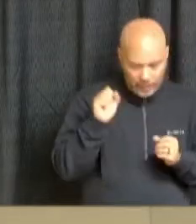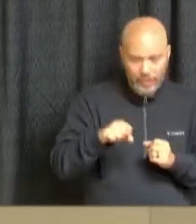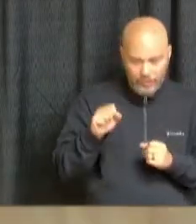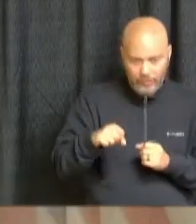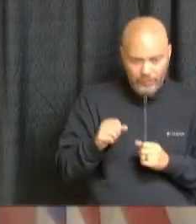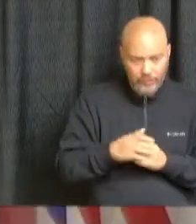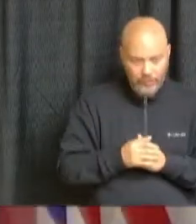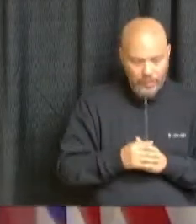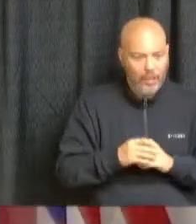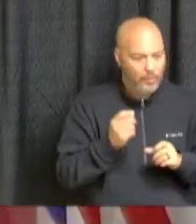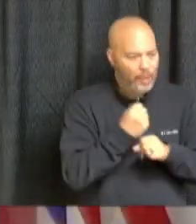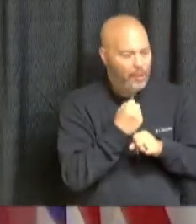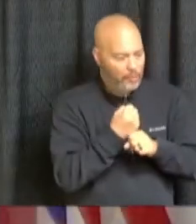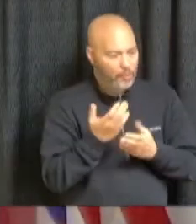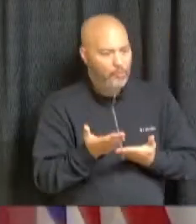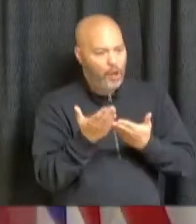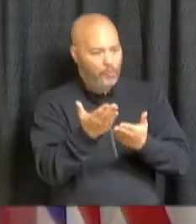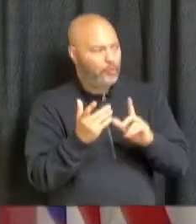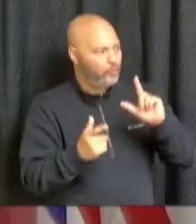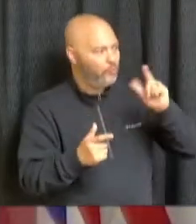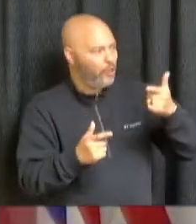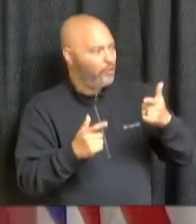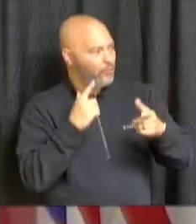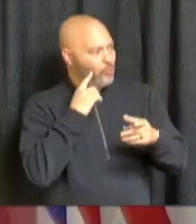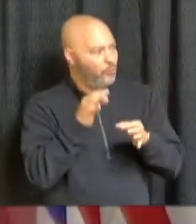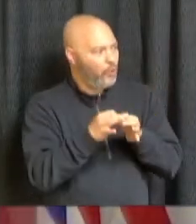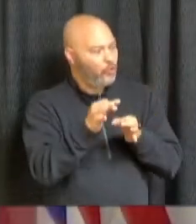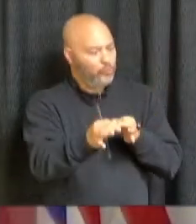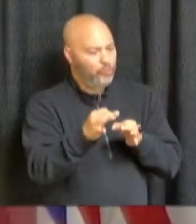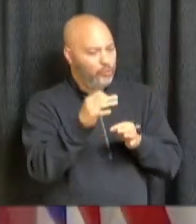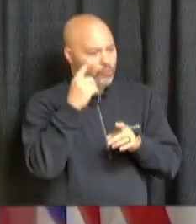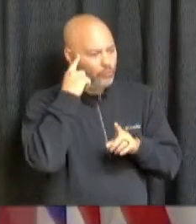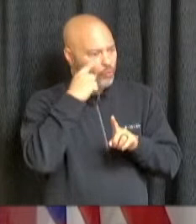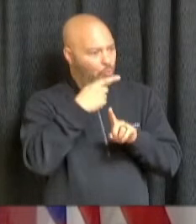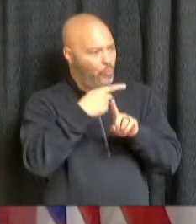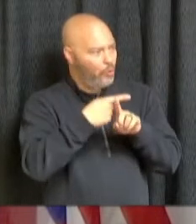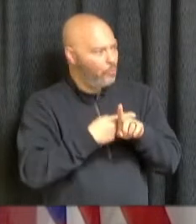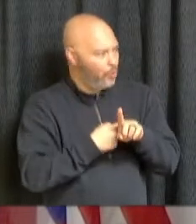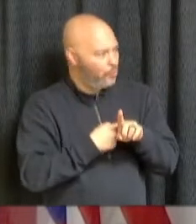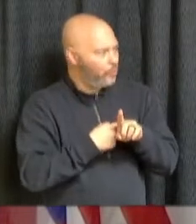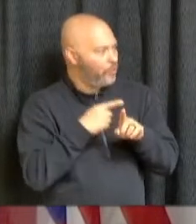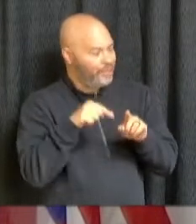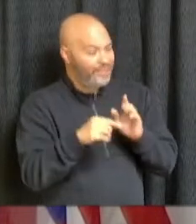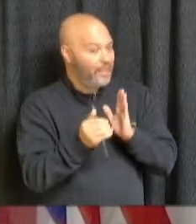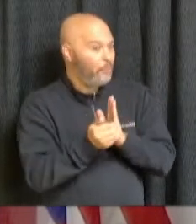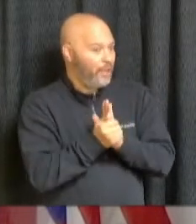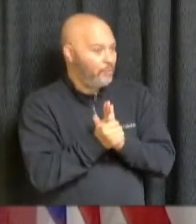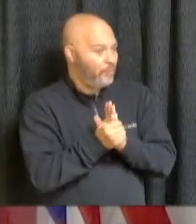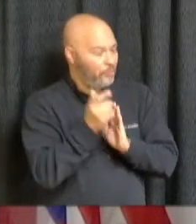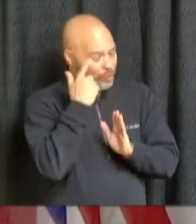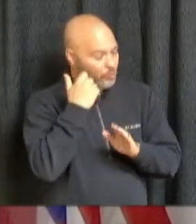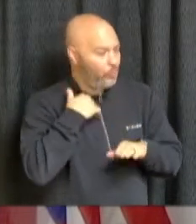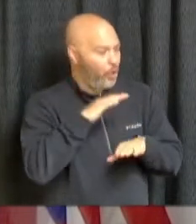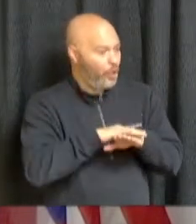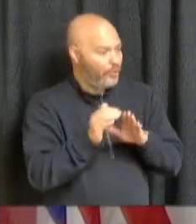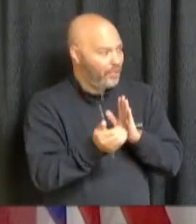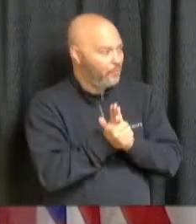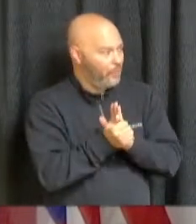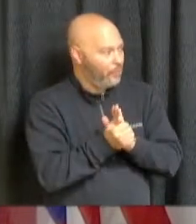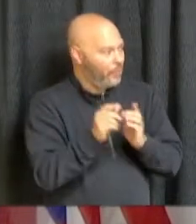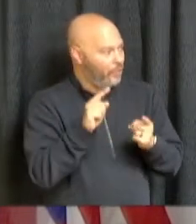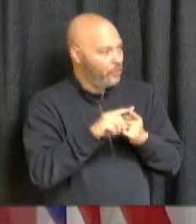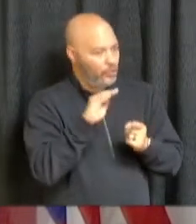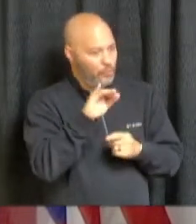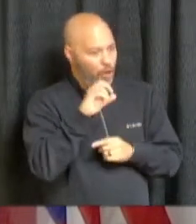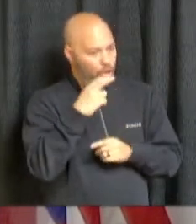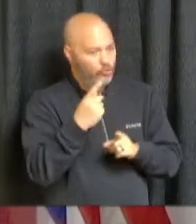Yes. The motion's been made and properly seconded to postpone this amendment, because we're still on the amendment, until the